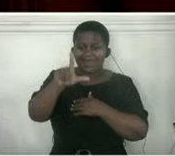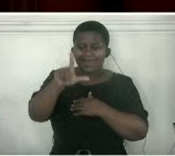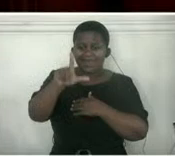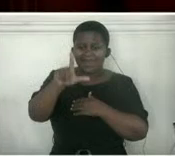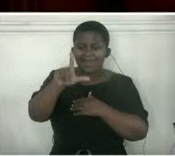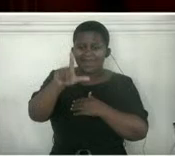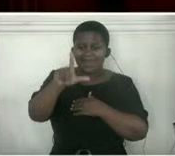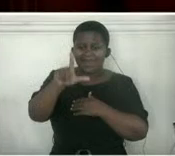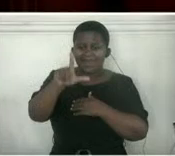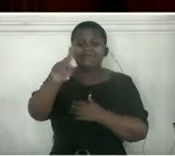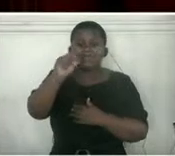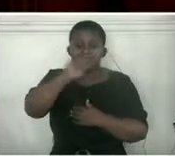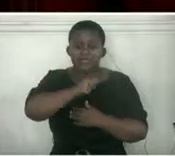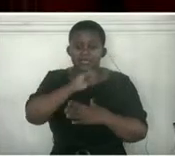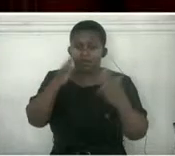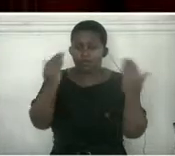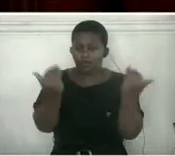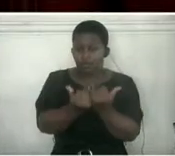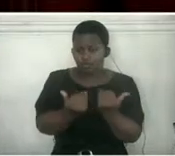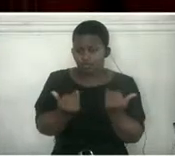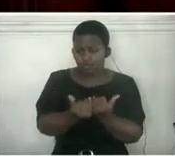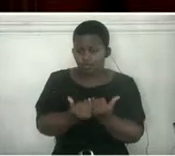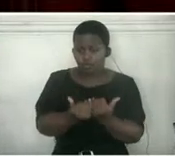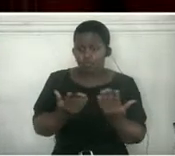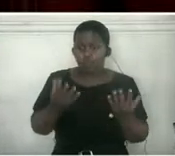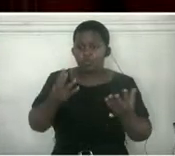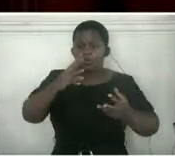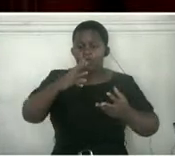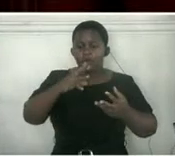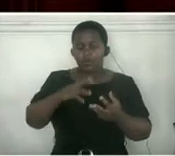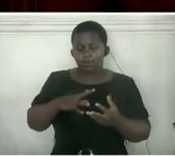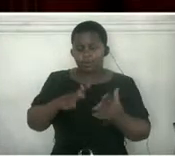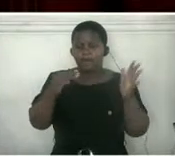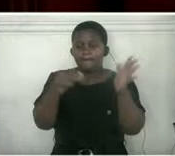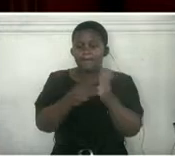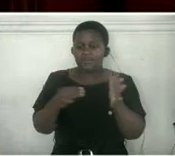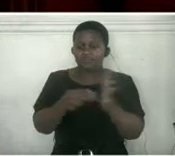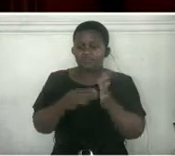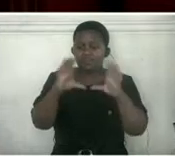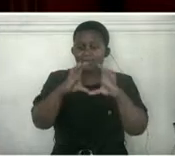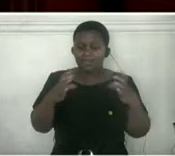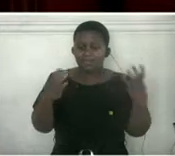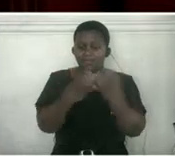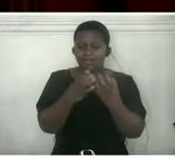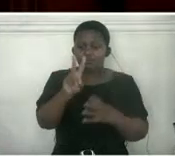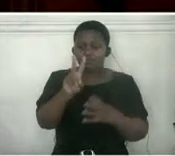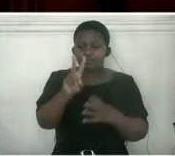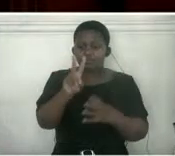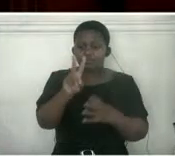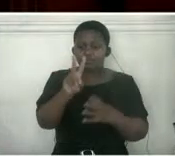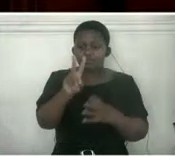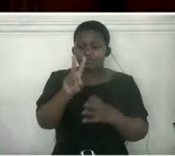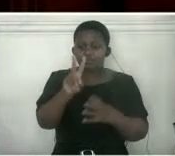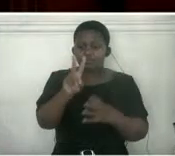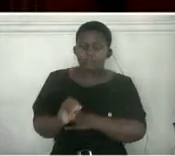in KwaZulu-Natal in matric class of 2020. She is